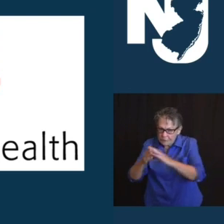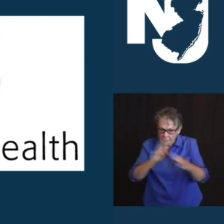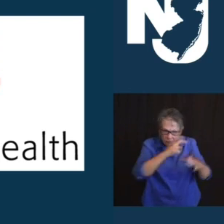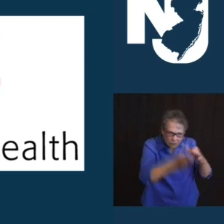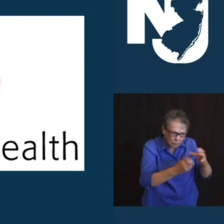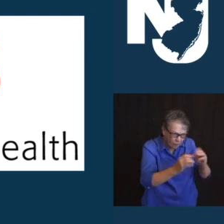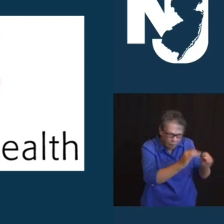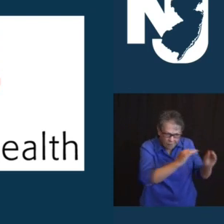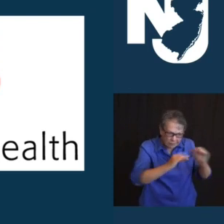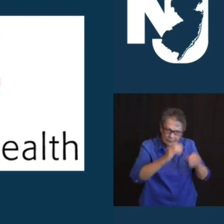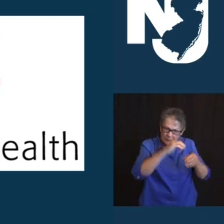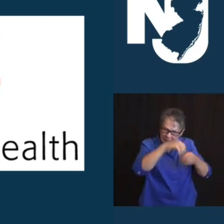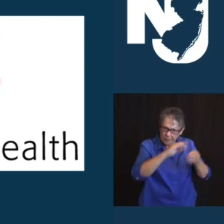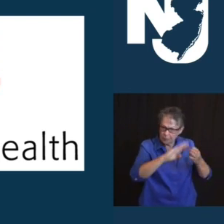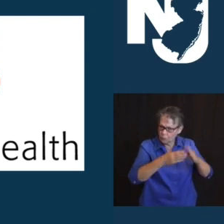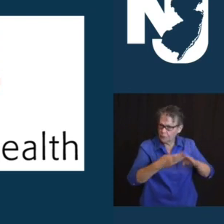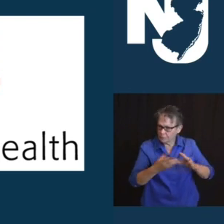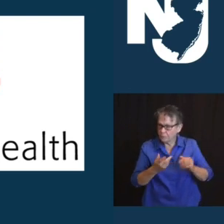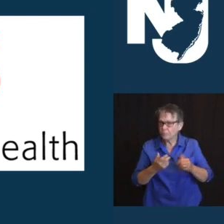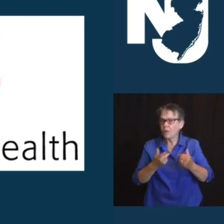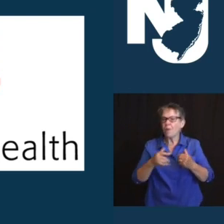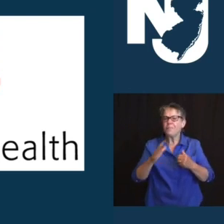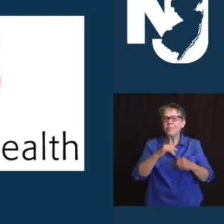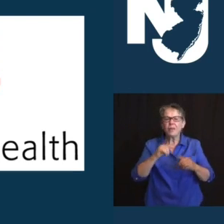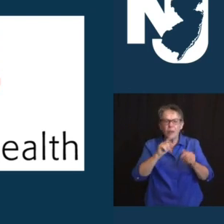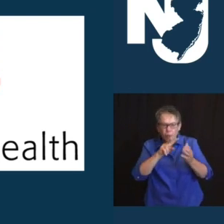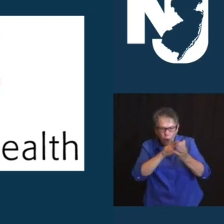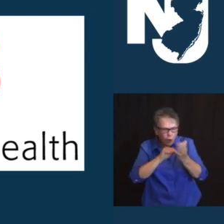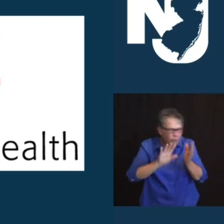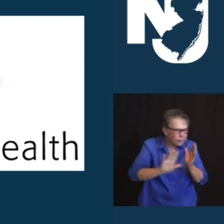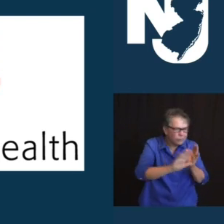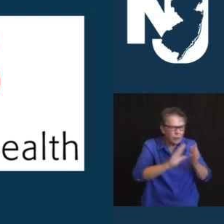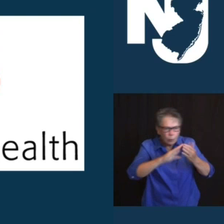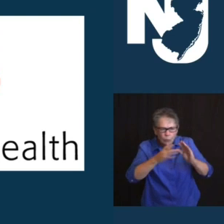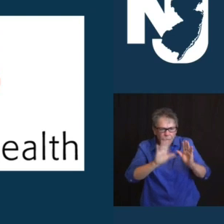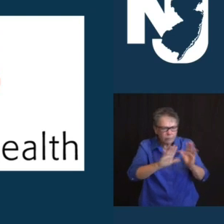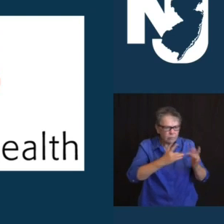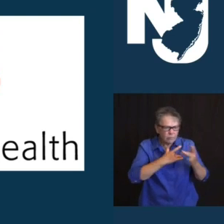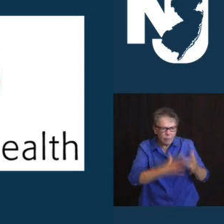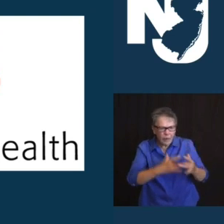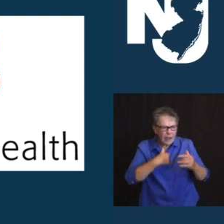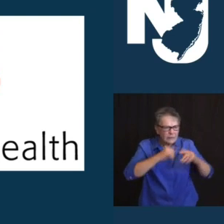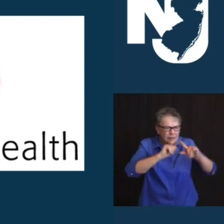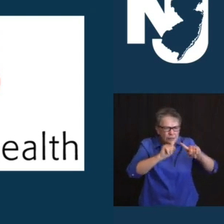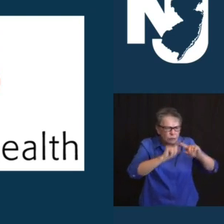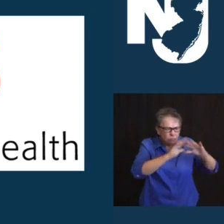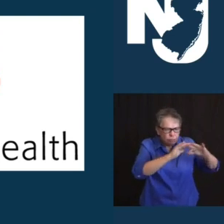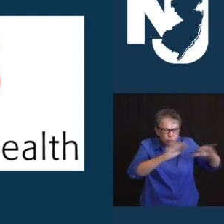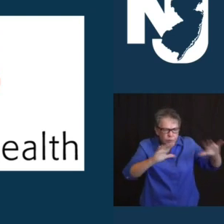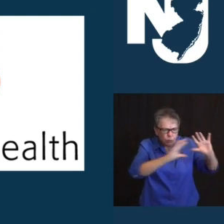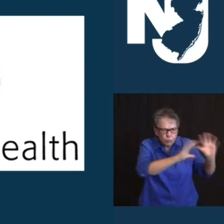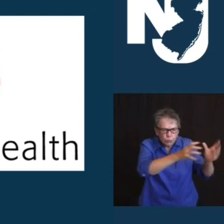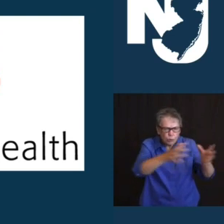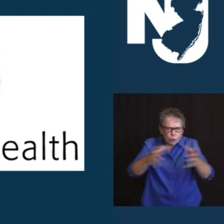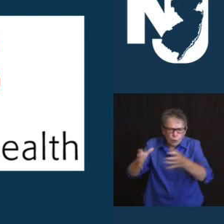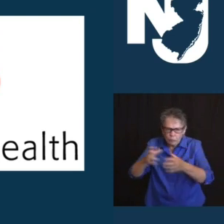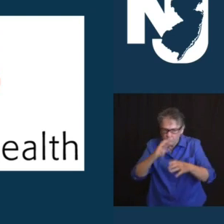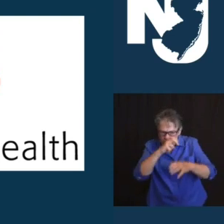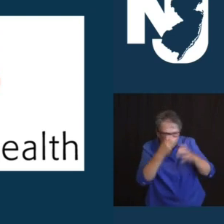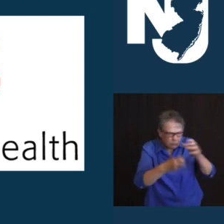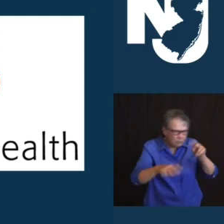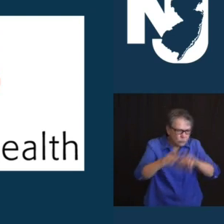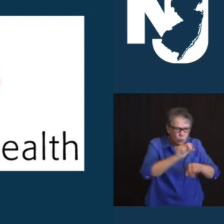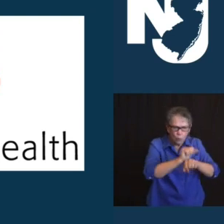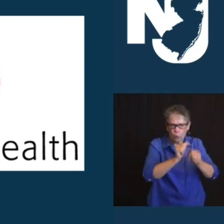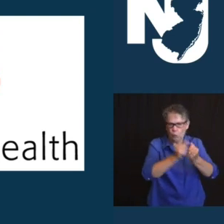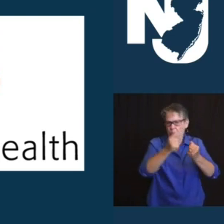our diverse populations. In other words, our contact tracers aren't just being taught to find people, they are being trained to